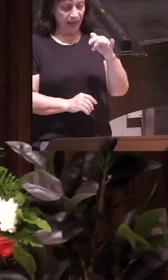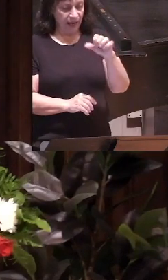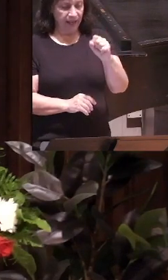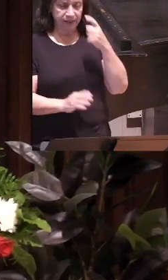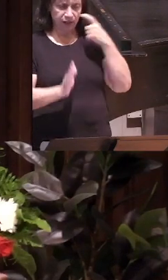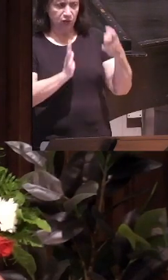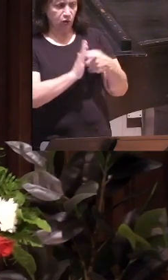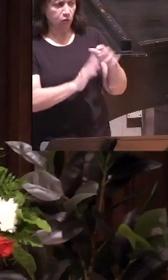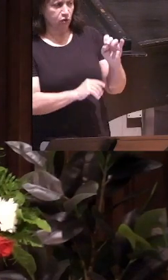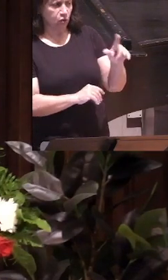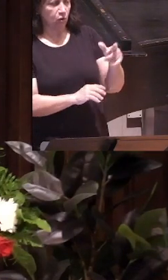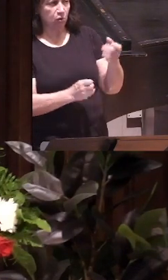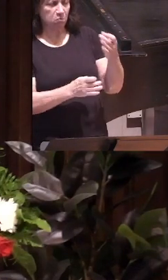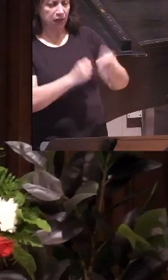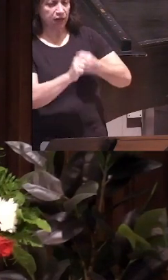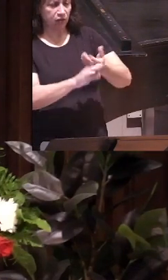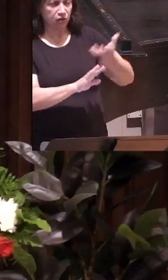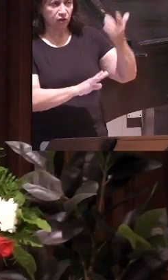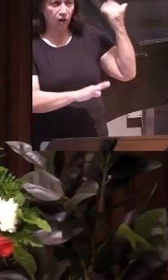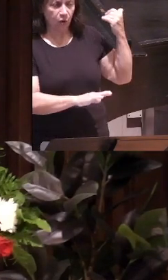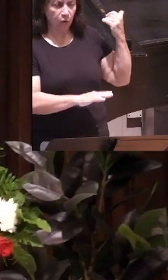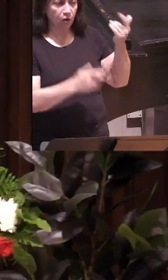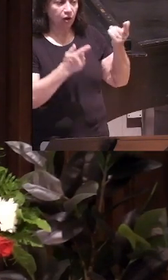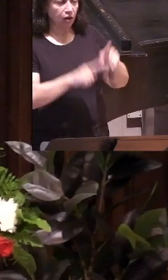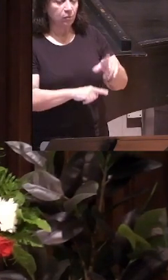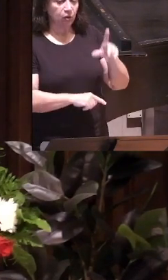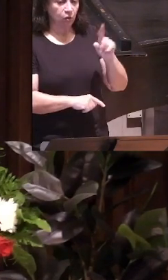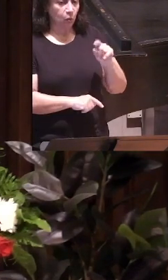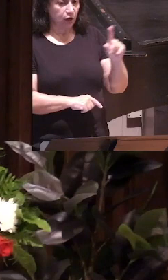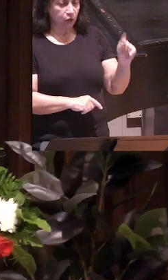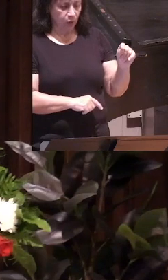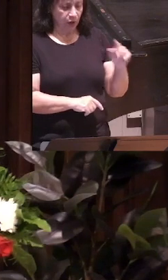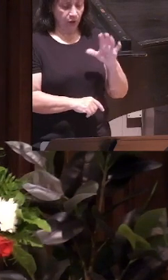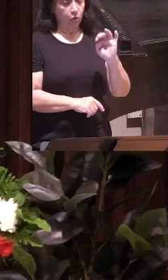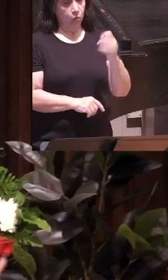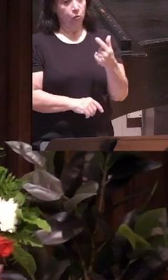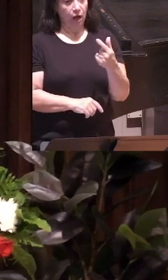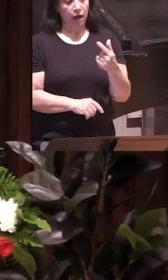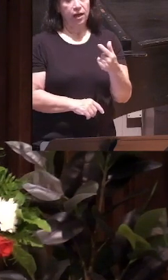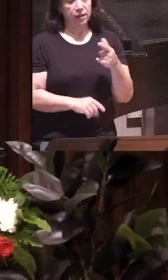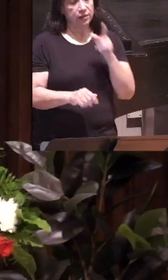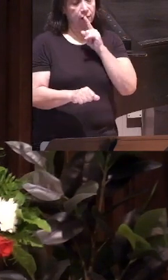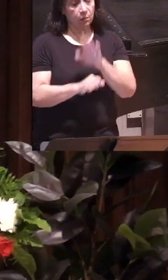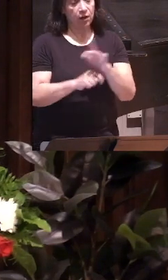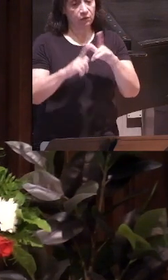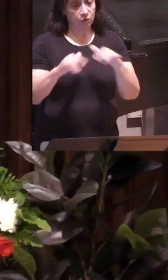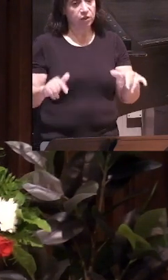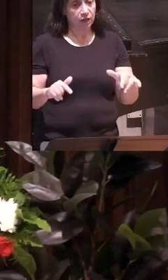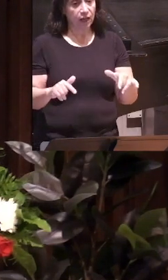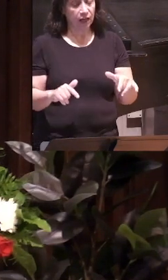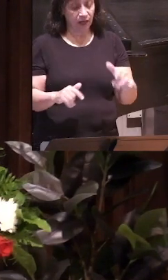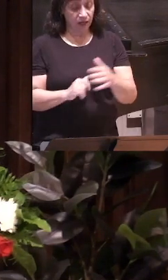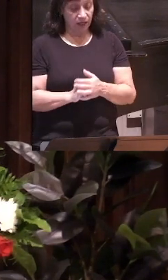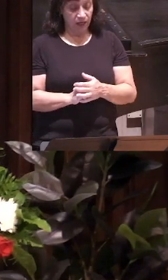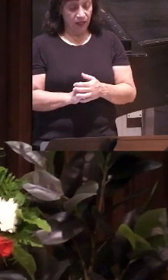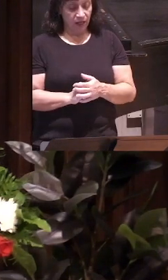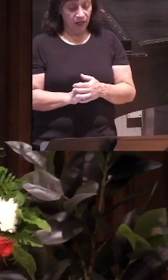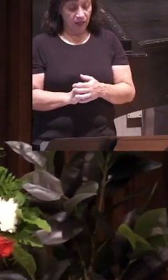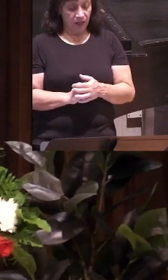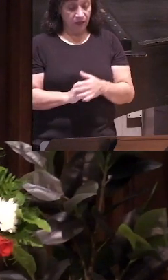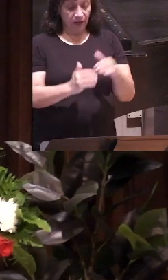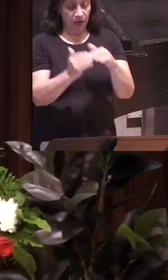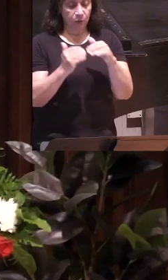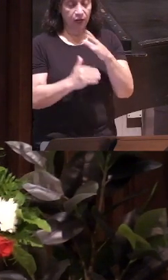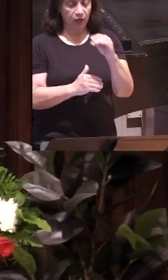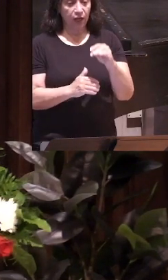ago. And in 2020, he's very committed to diversity. He started a diversity, equity, and inclusion